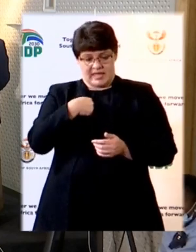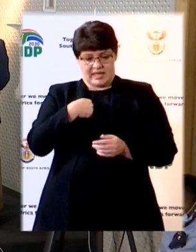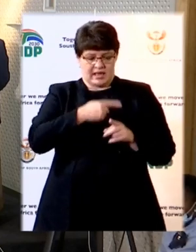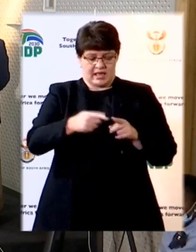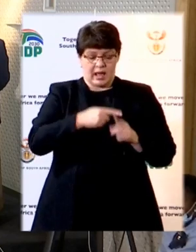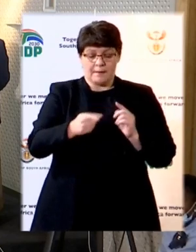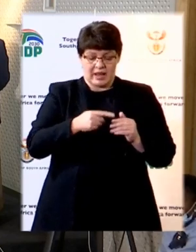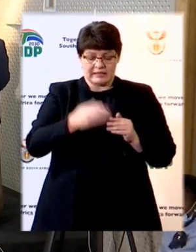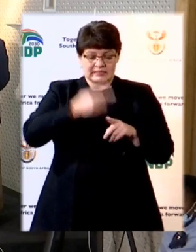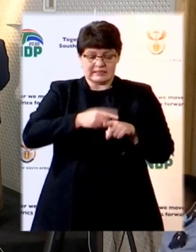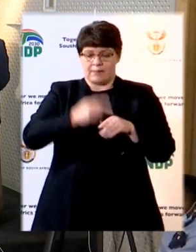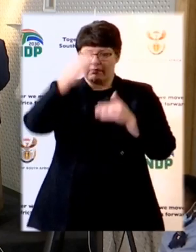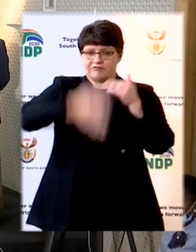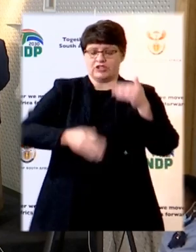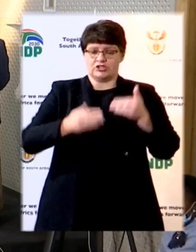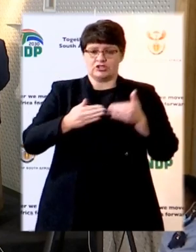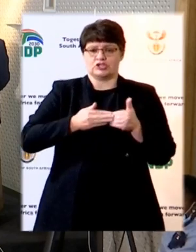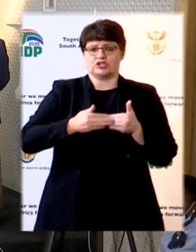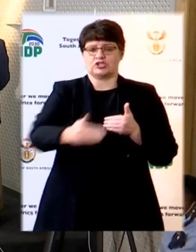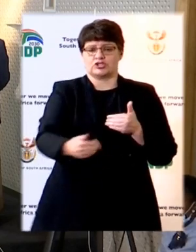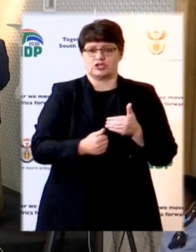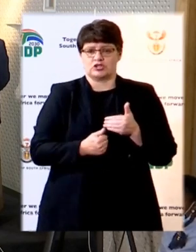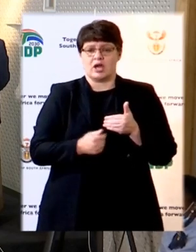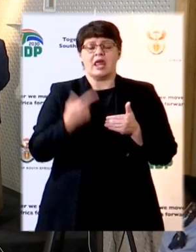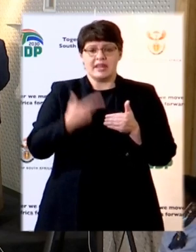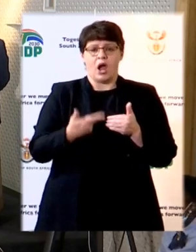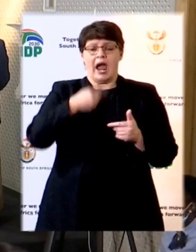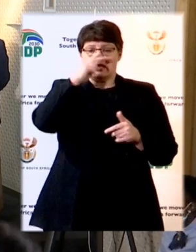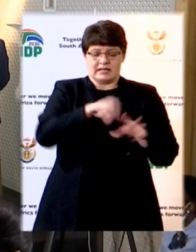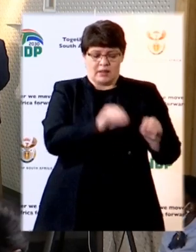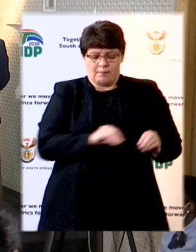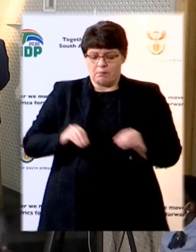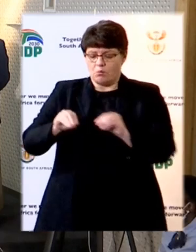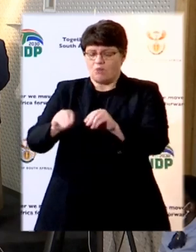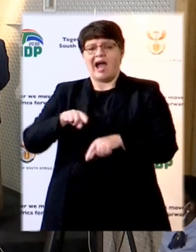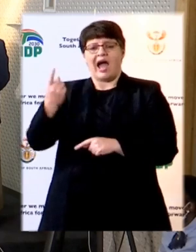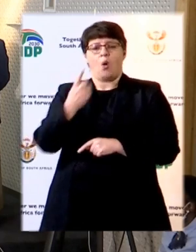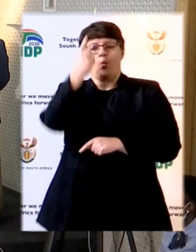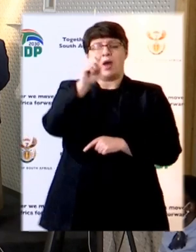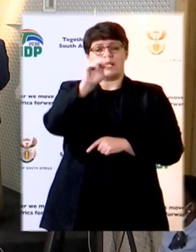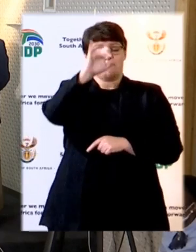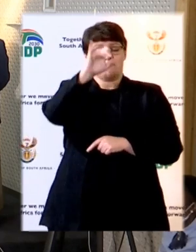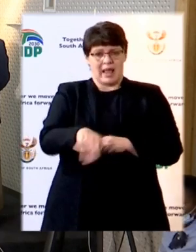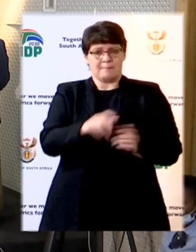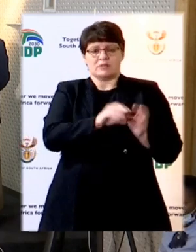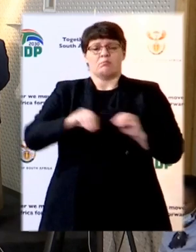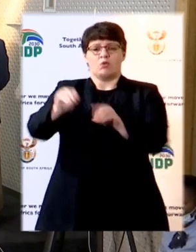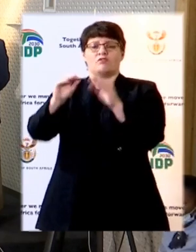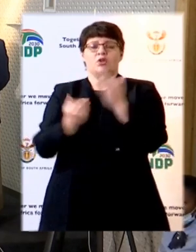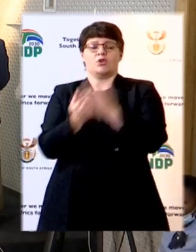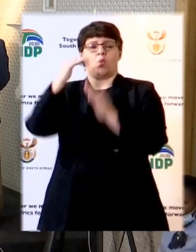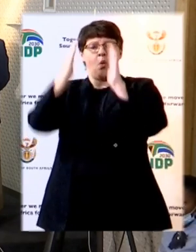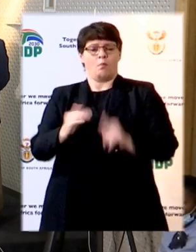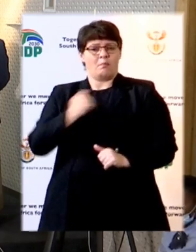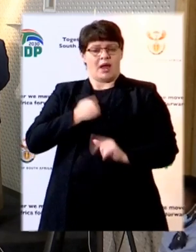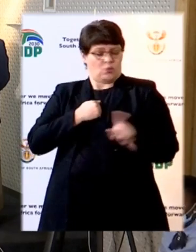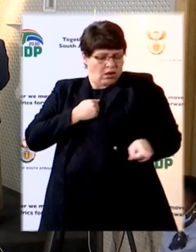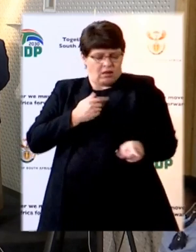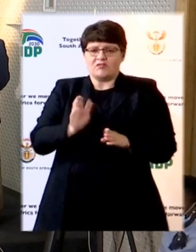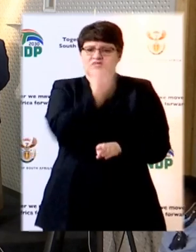lease contract has expired and arranged to move into a different residence as of the 1st of May? Will they be allowed to do so?